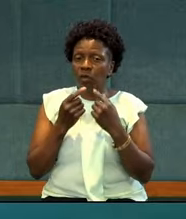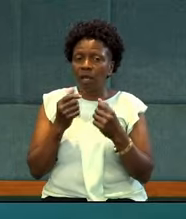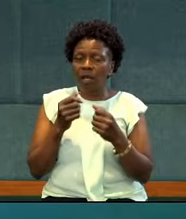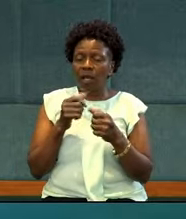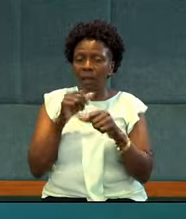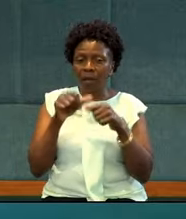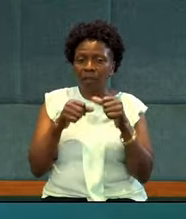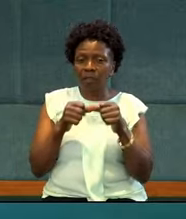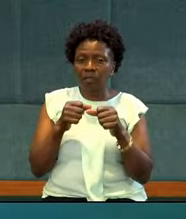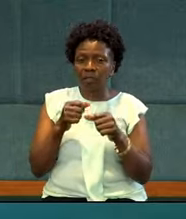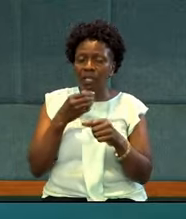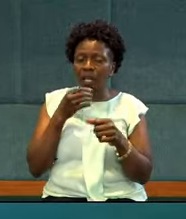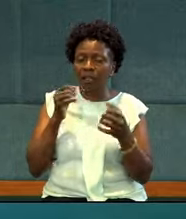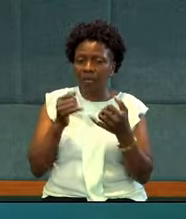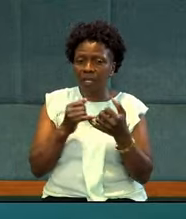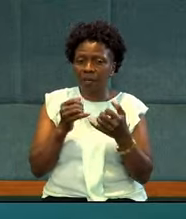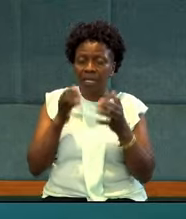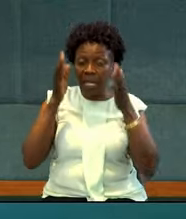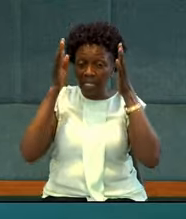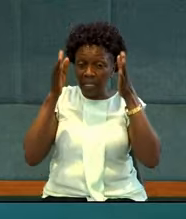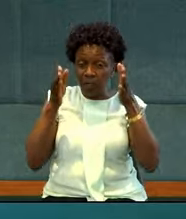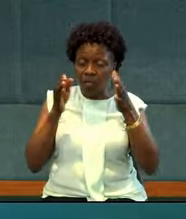husband, but the attention will be on the woman.